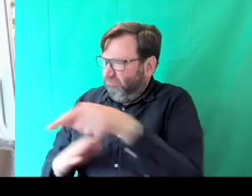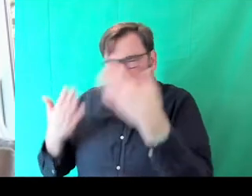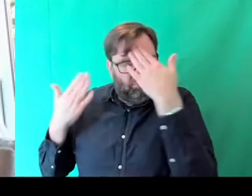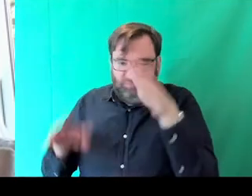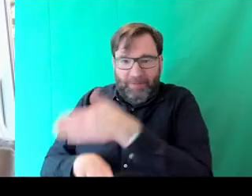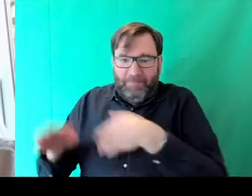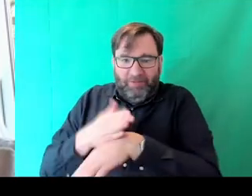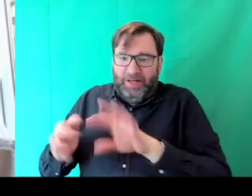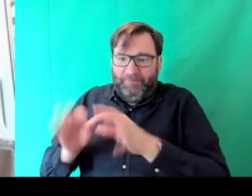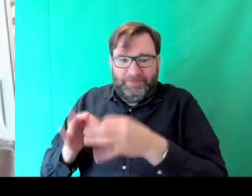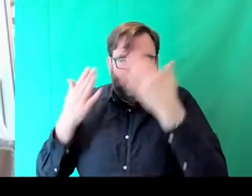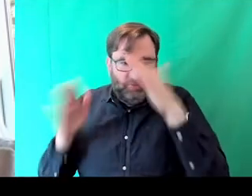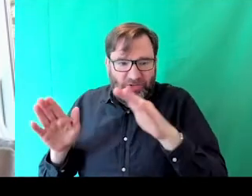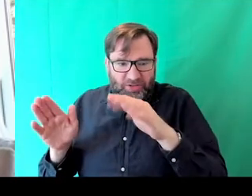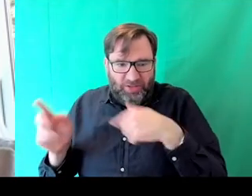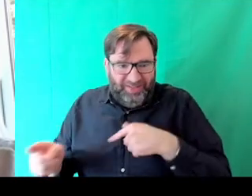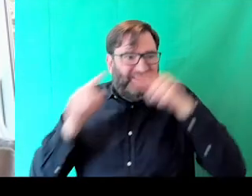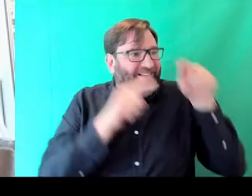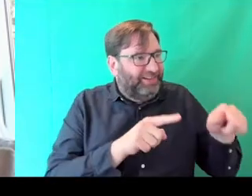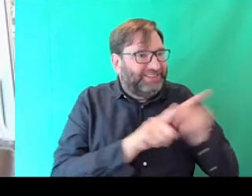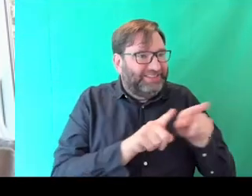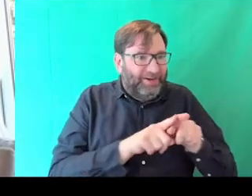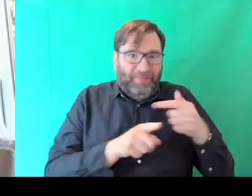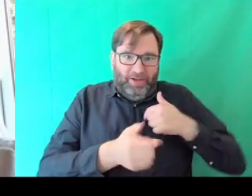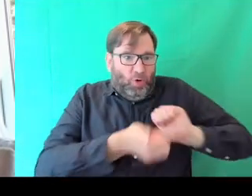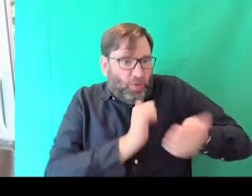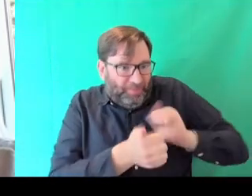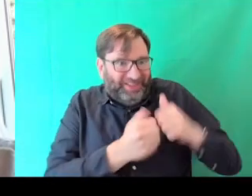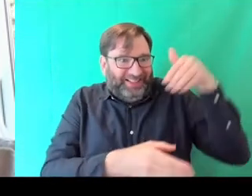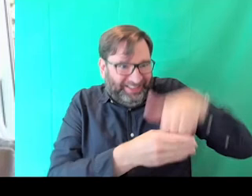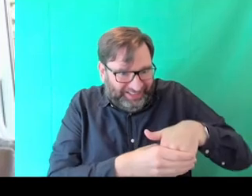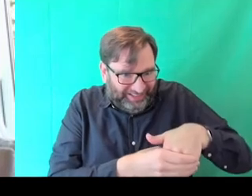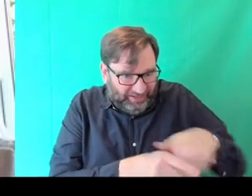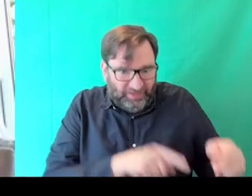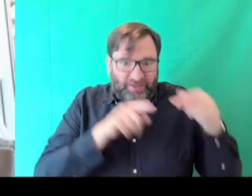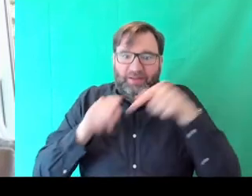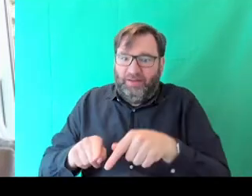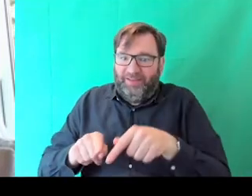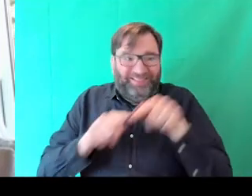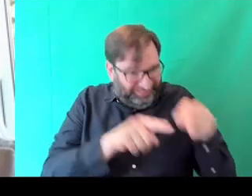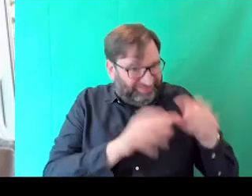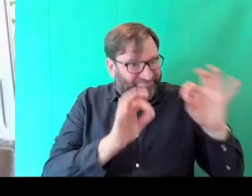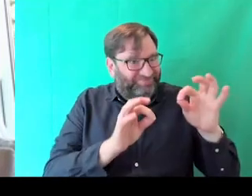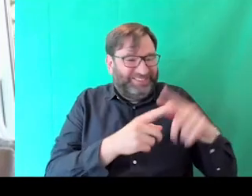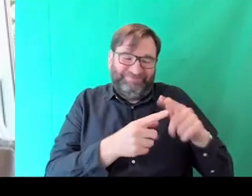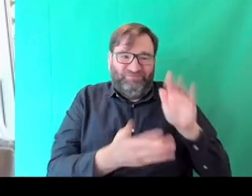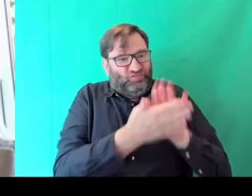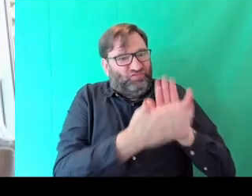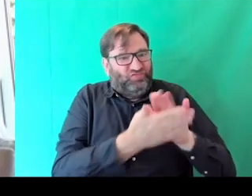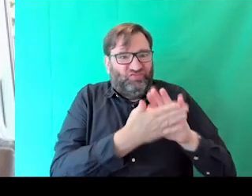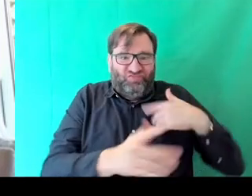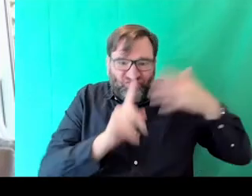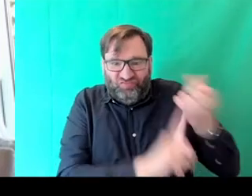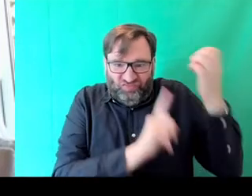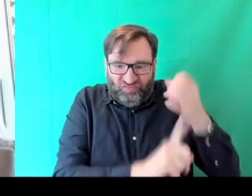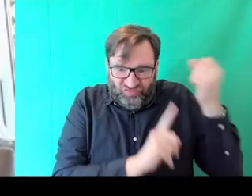do. And so I think that's why we need campaigns and things like the We the 15 campaign is it brings